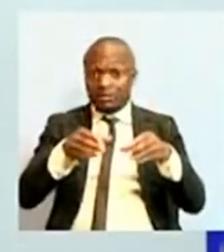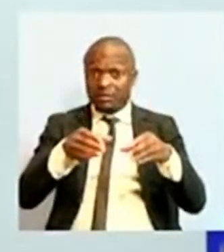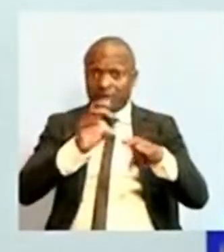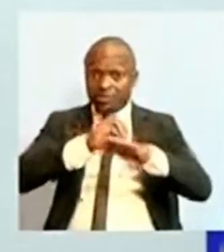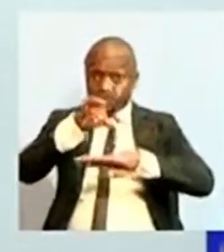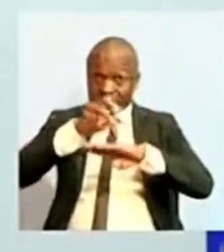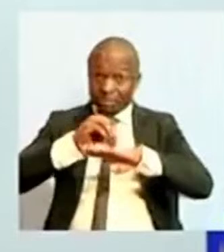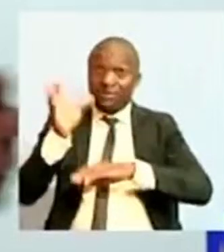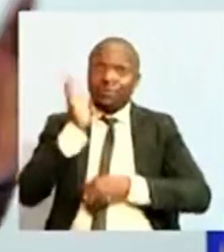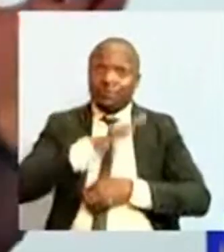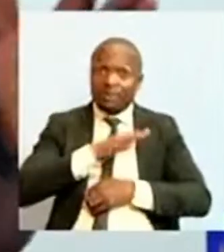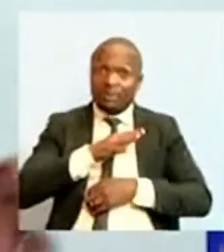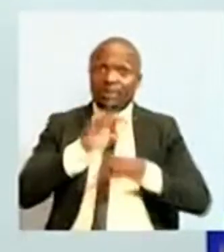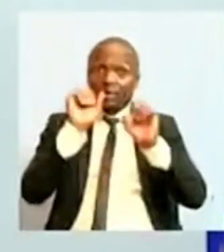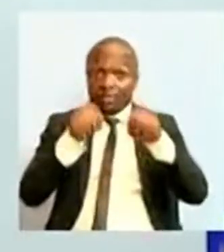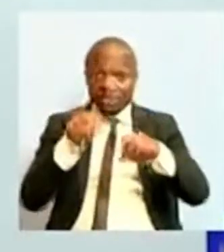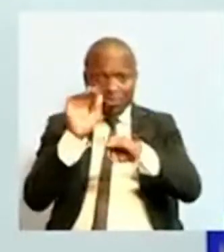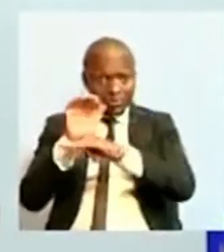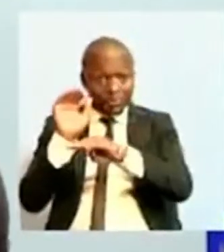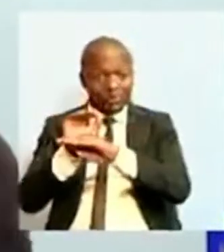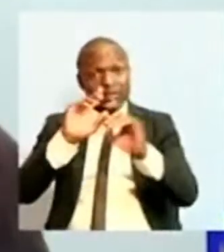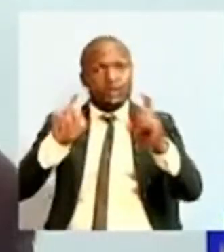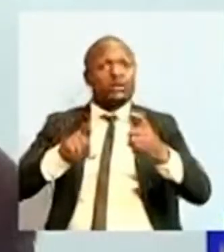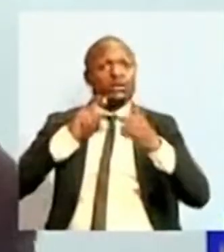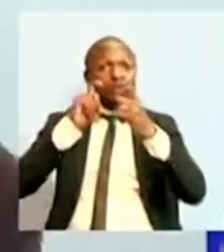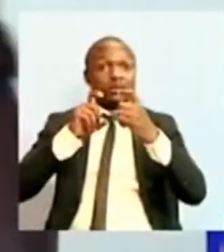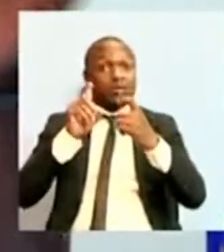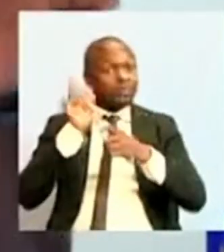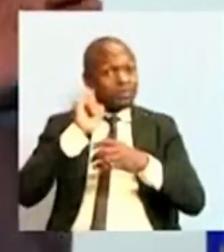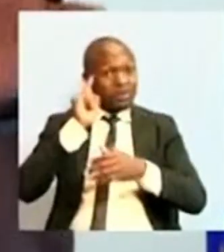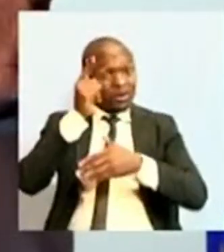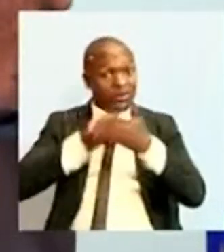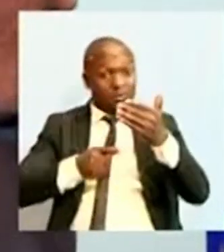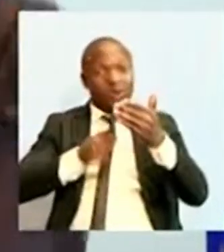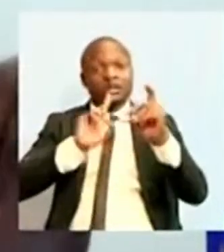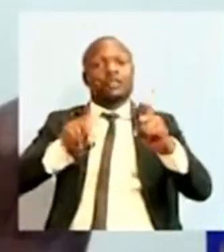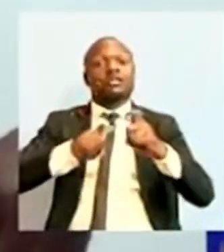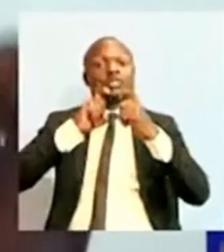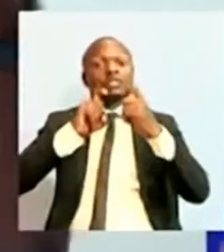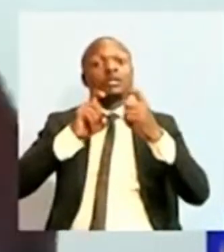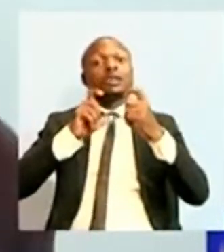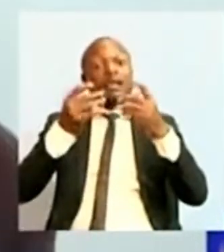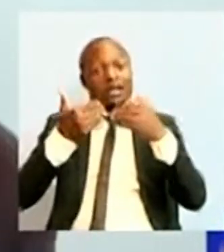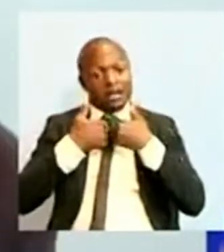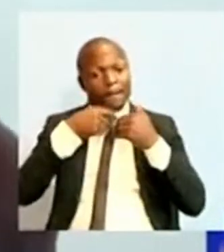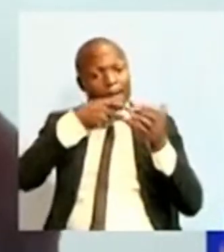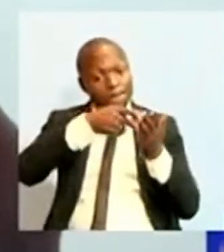you able to comment on the challenges so that we hear it from you? What challenge are you having in paying,